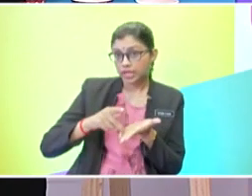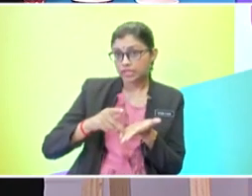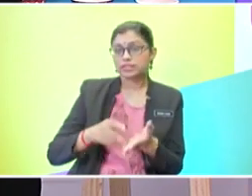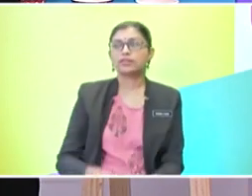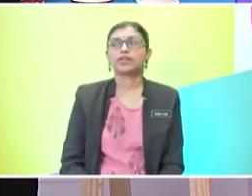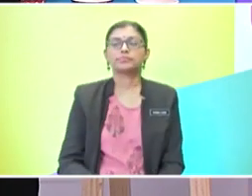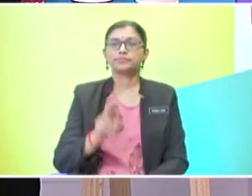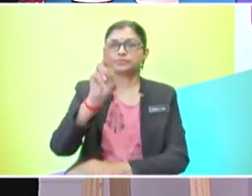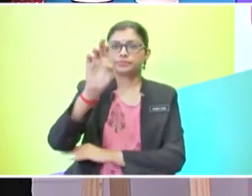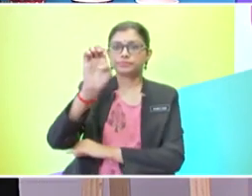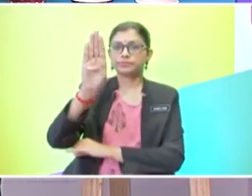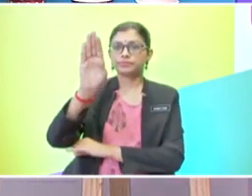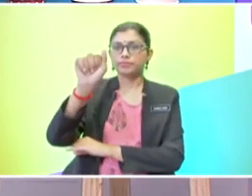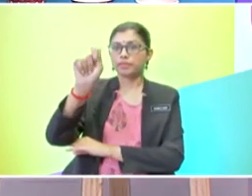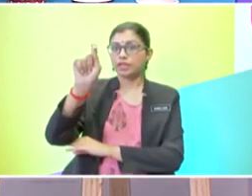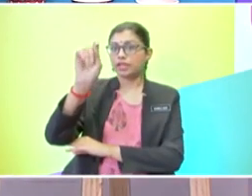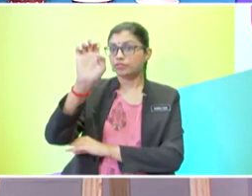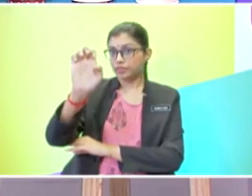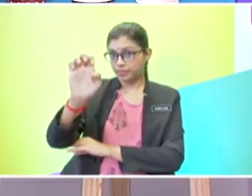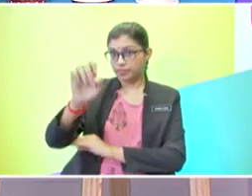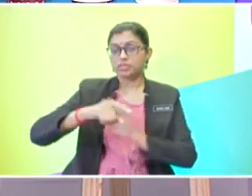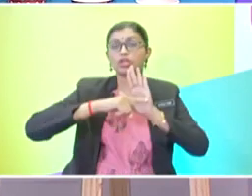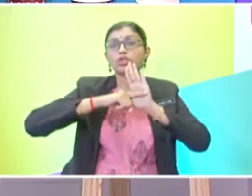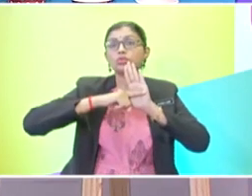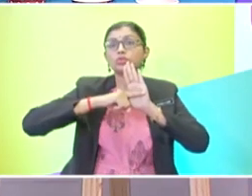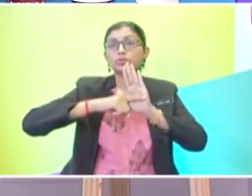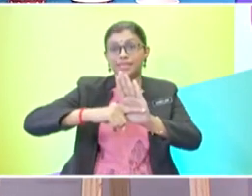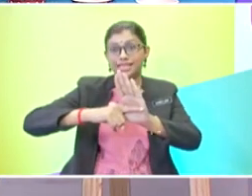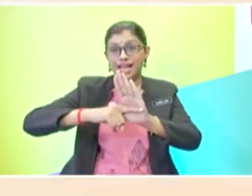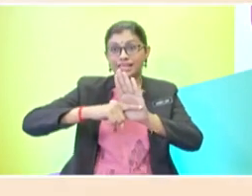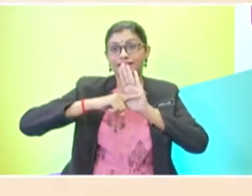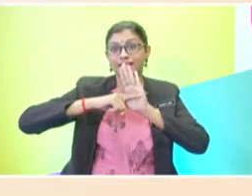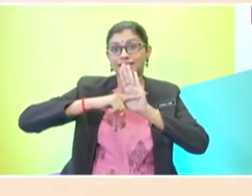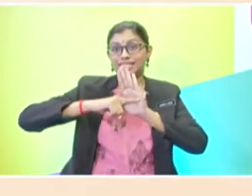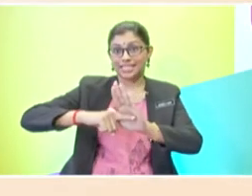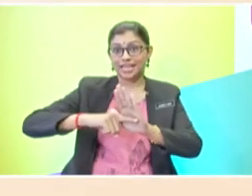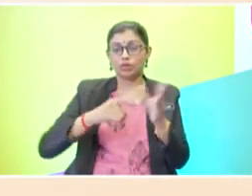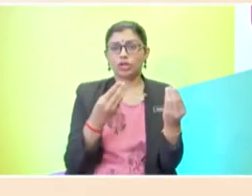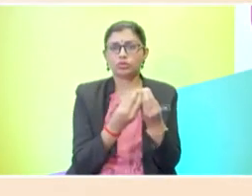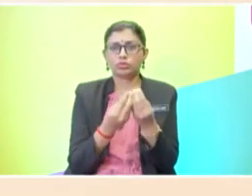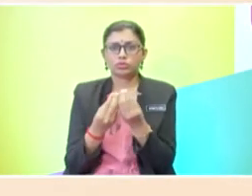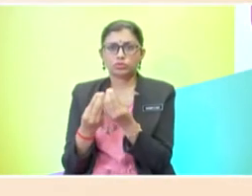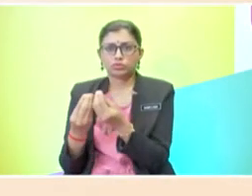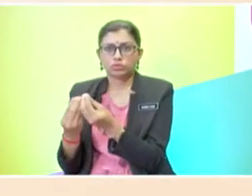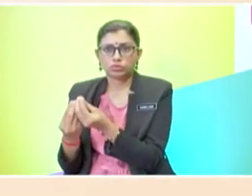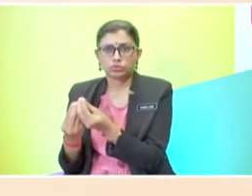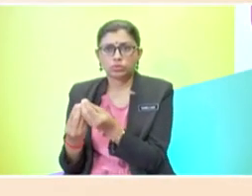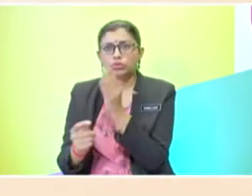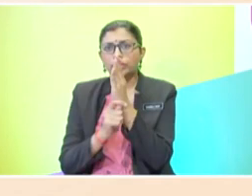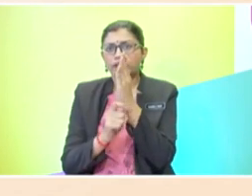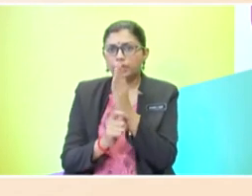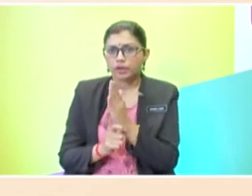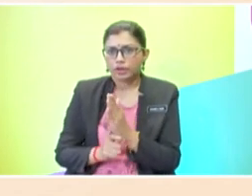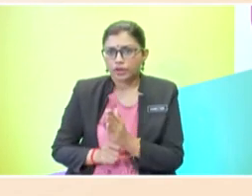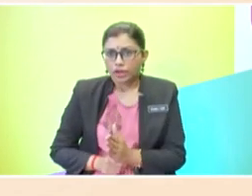rebate, you just deduct directly, okay? Deduction from a total payment or partial refund of money after